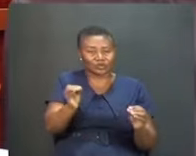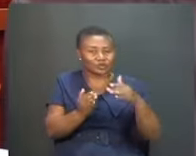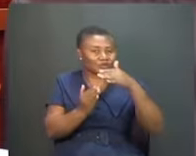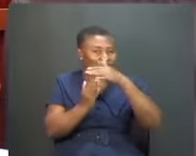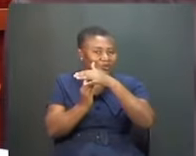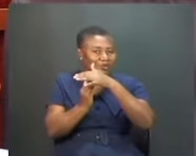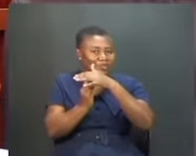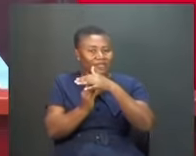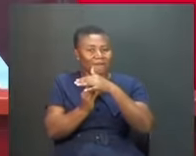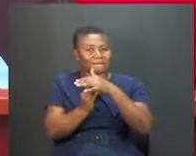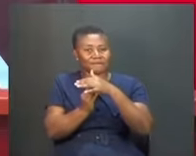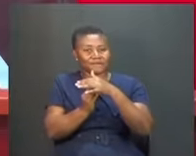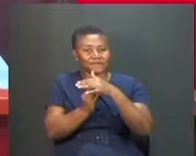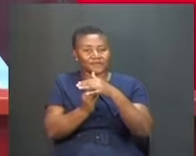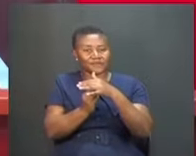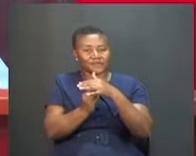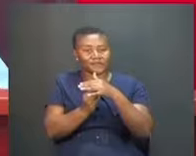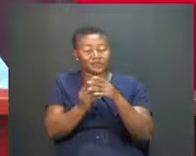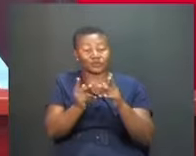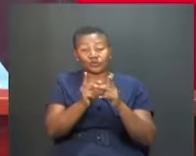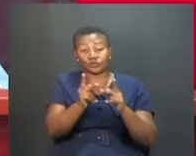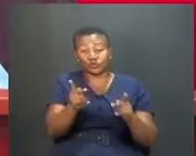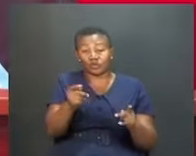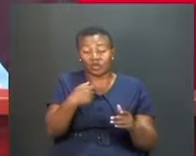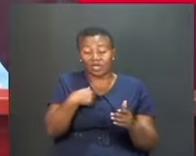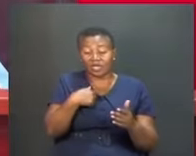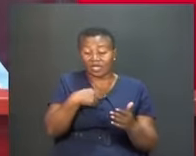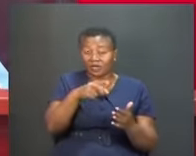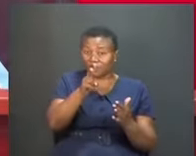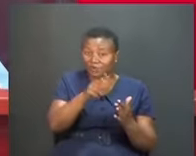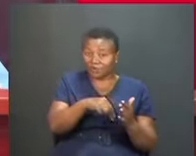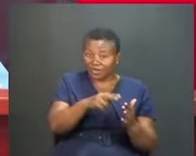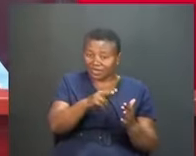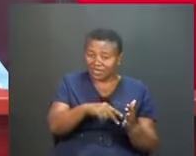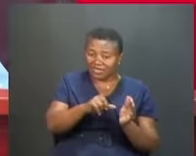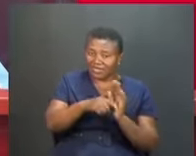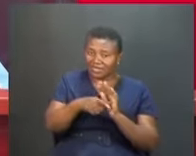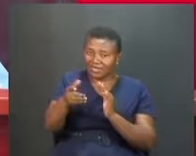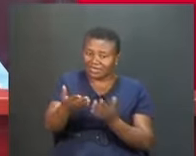And so I read and he laid.